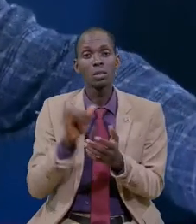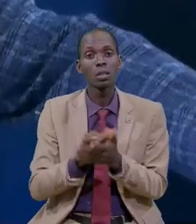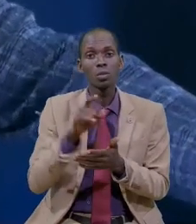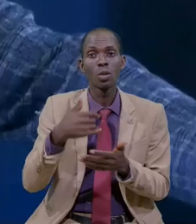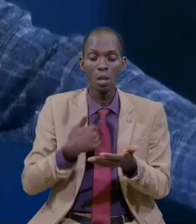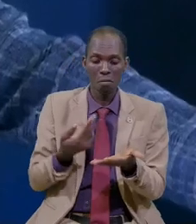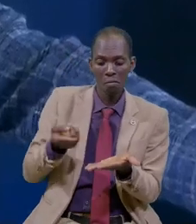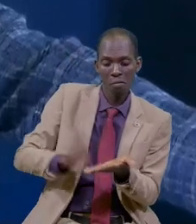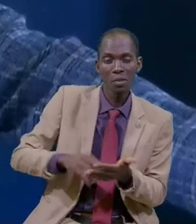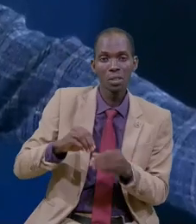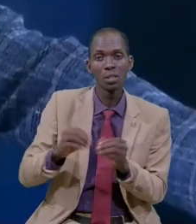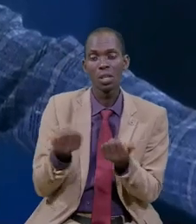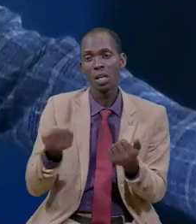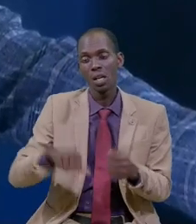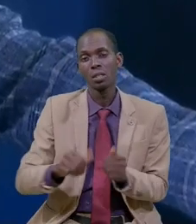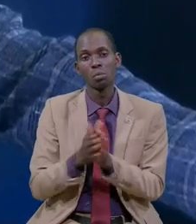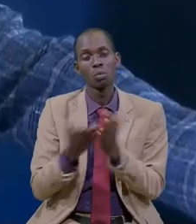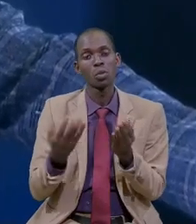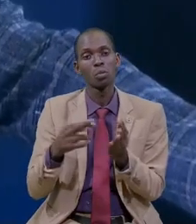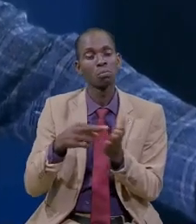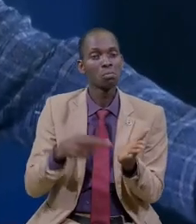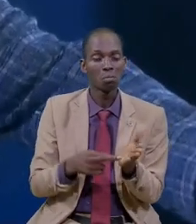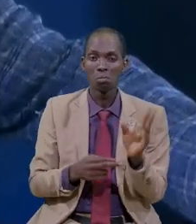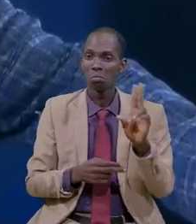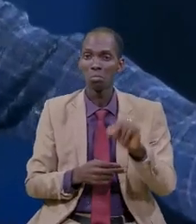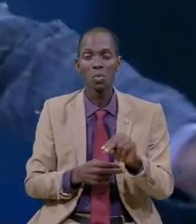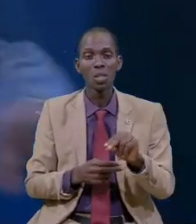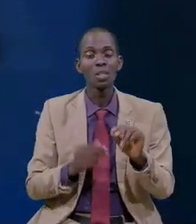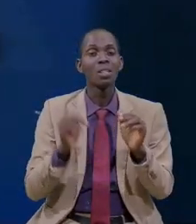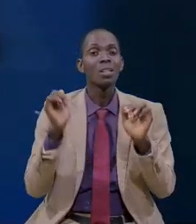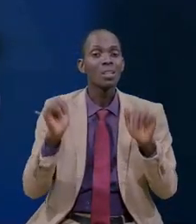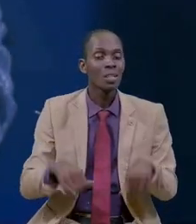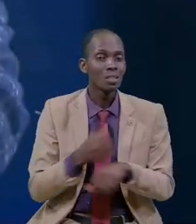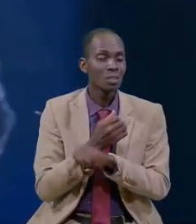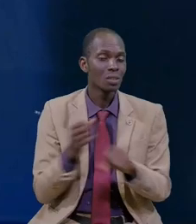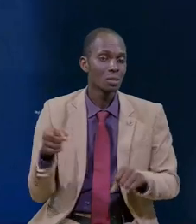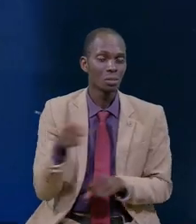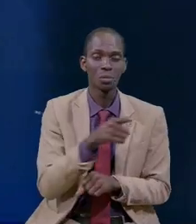any register. Vous ne pouvez pas inscrire votre nom dans un registre donné. Qui